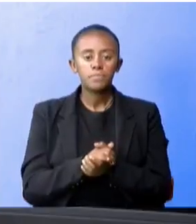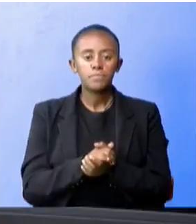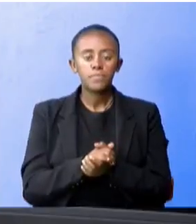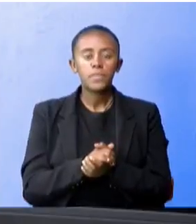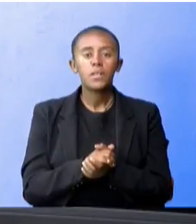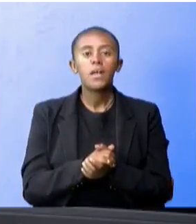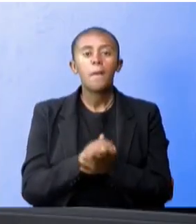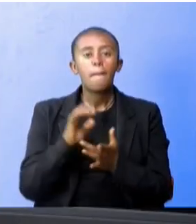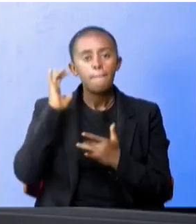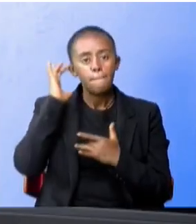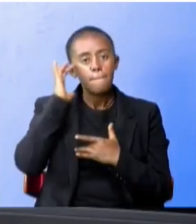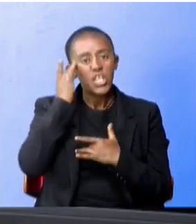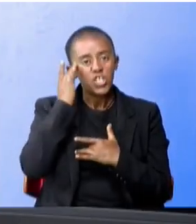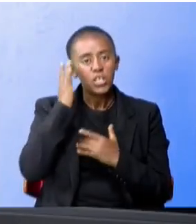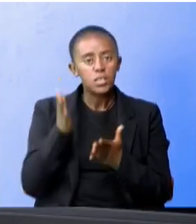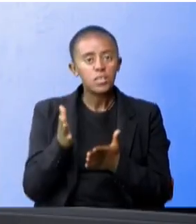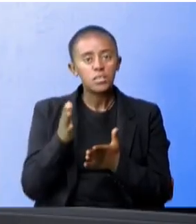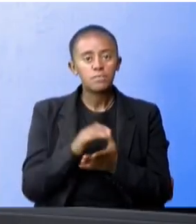patient.